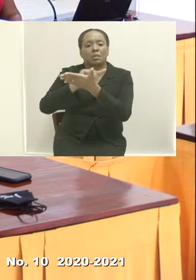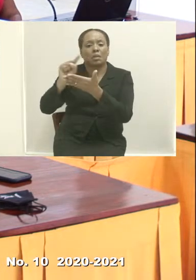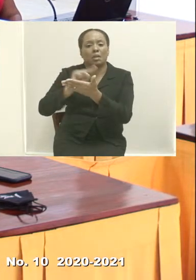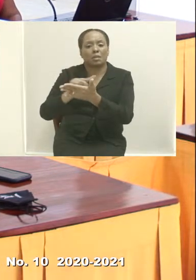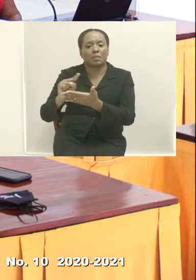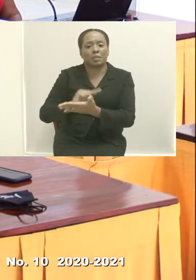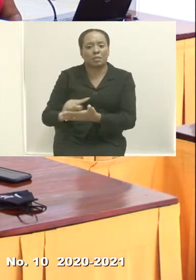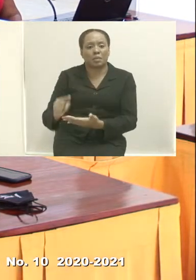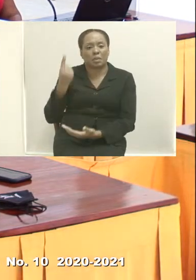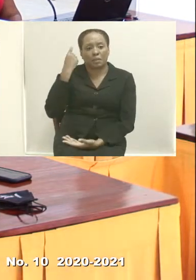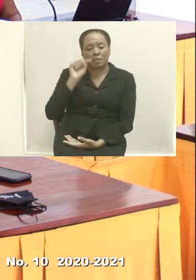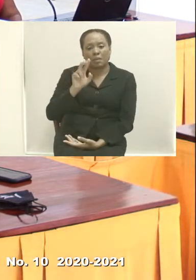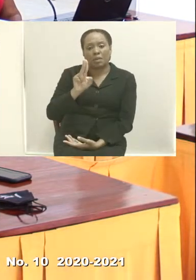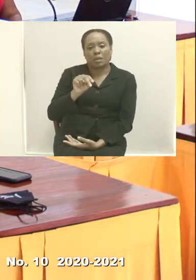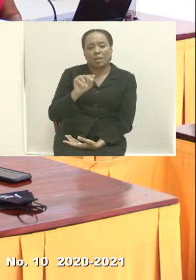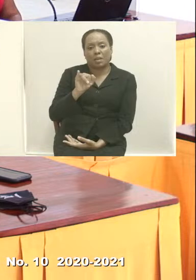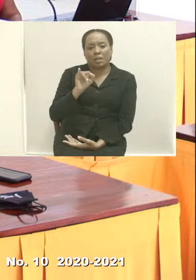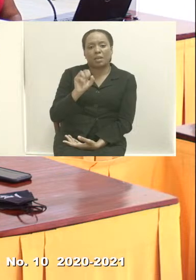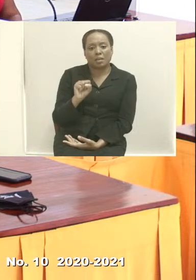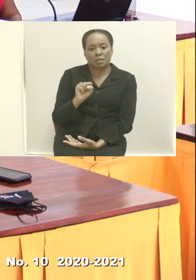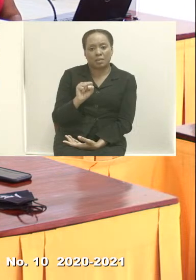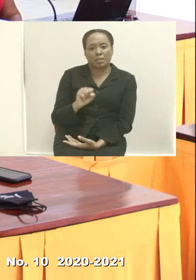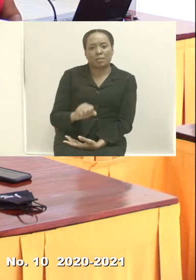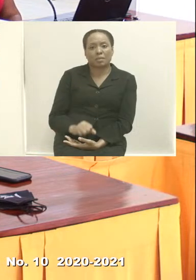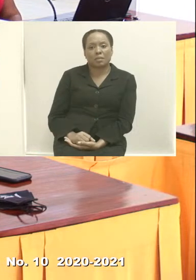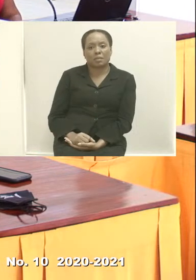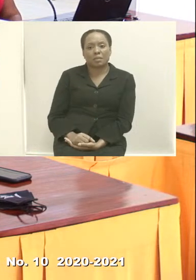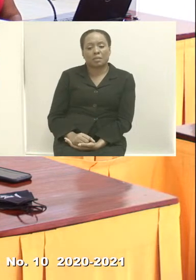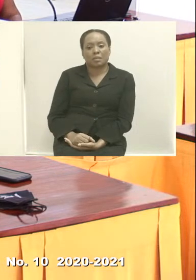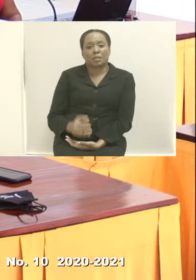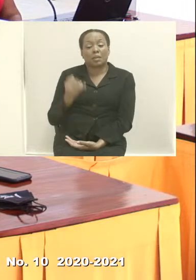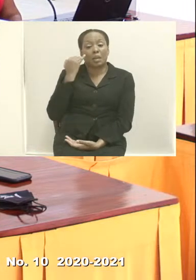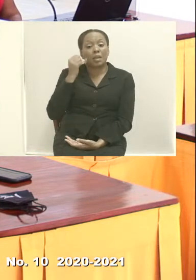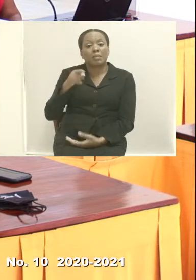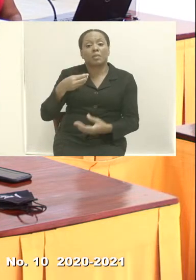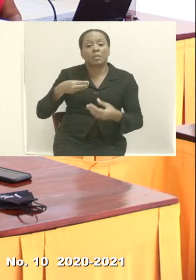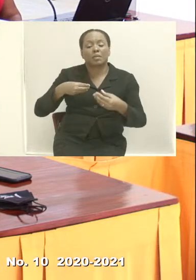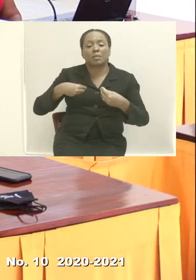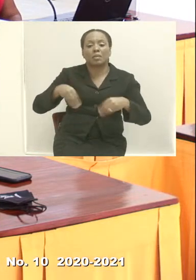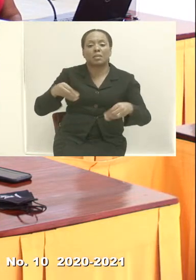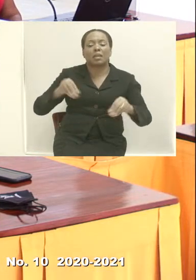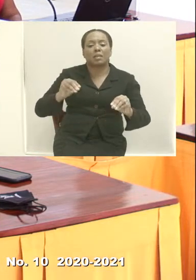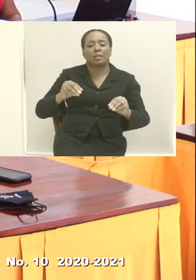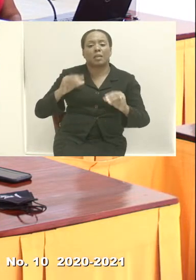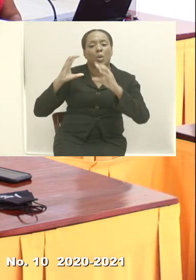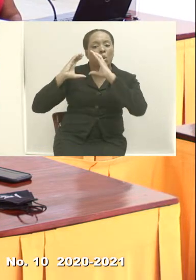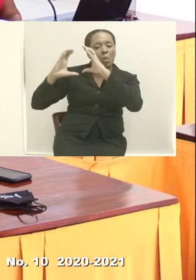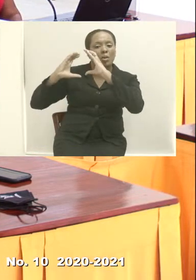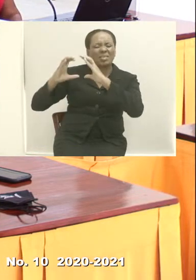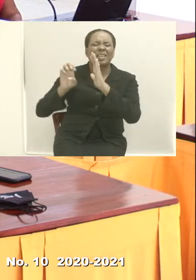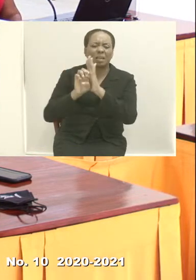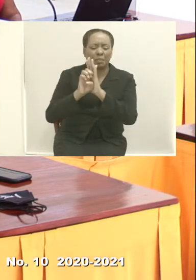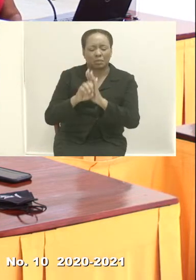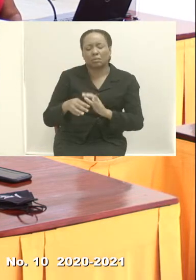NIS contributions. If you were selling coconuts, to give an example, you would therefore be selling